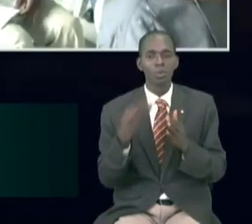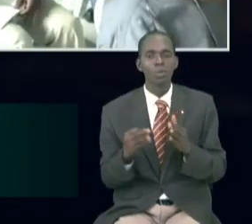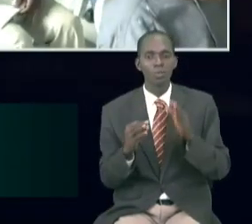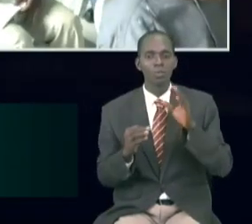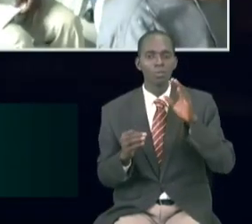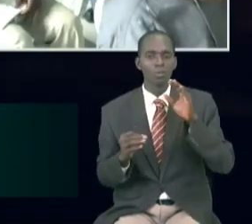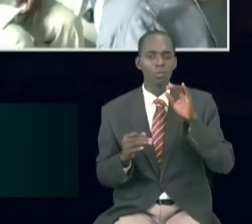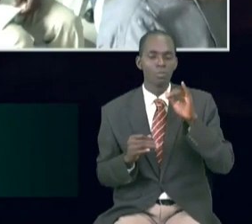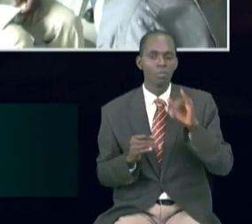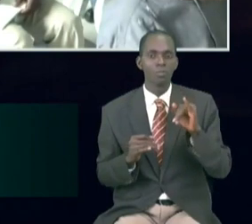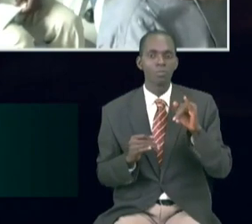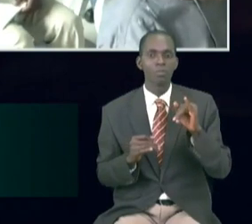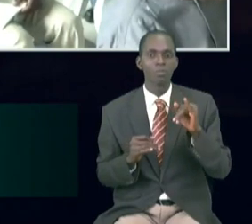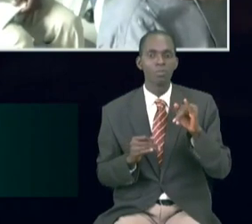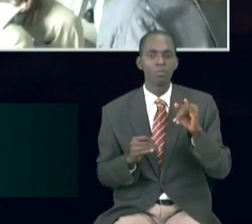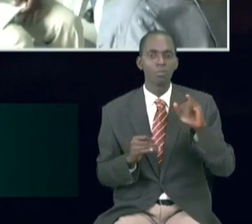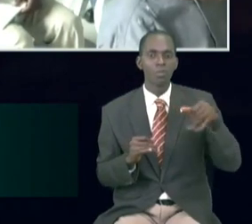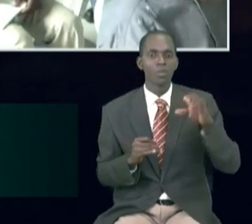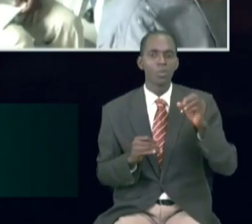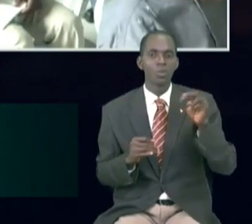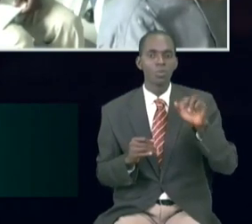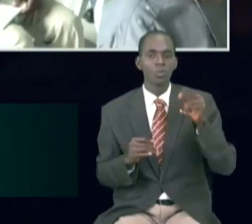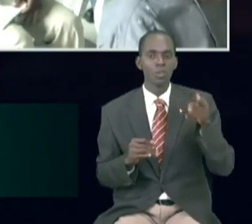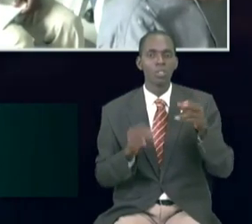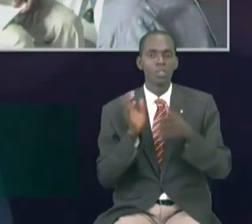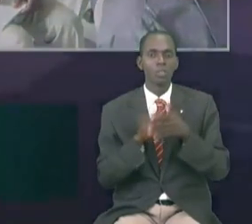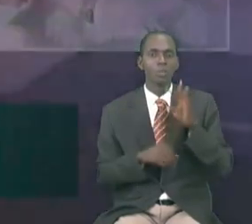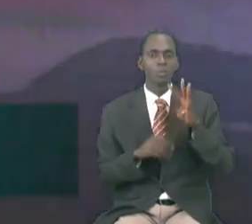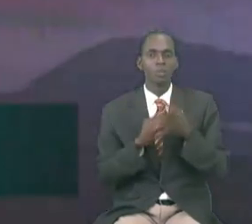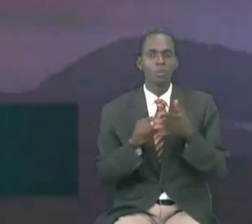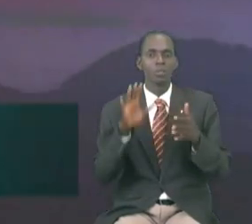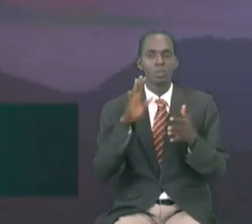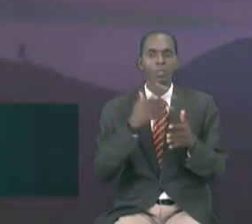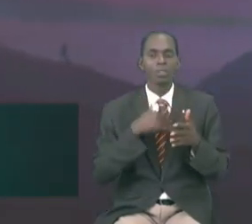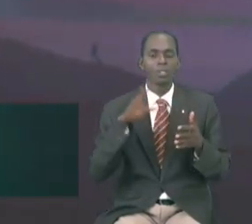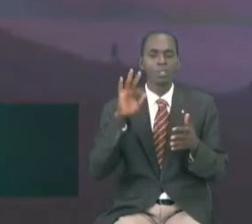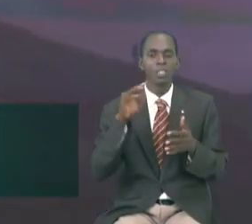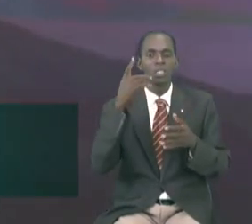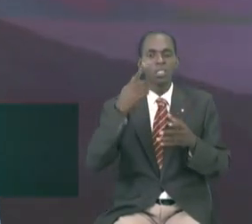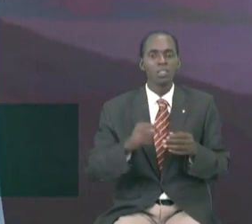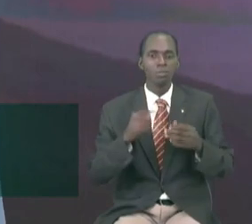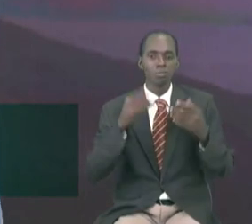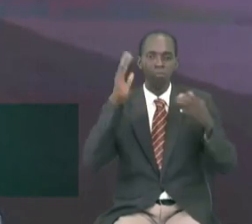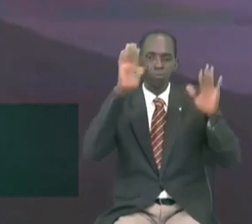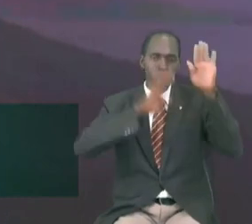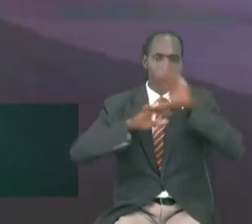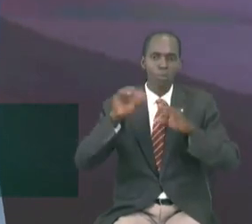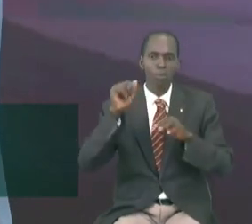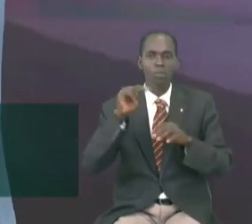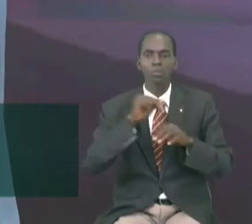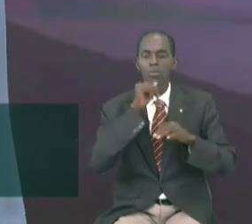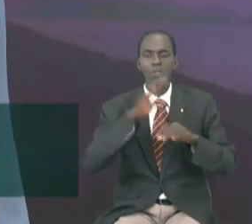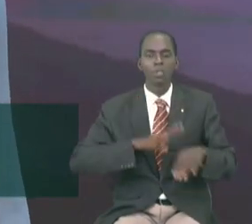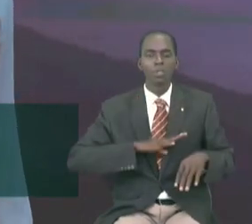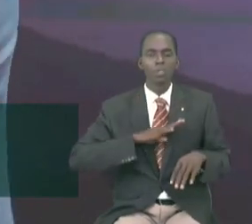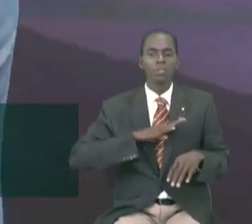Jonah went out of the city, and he sat on the east side of the city, and